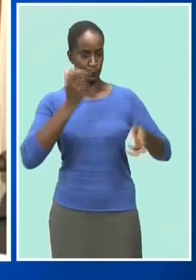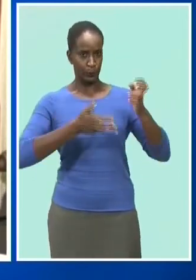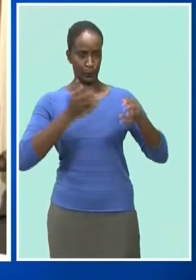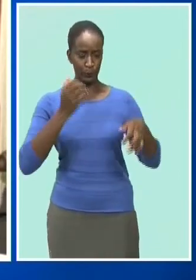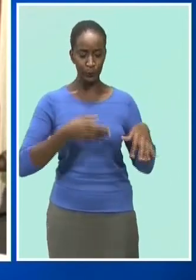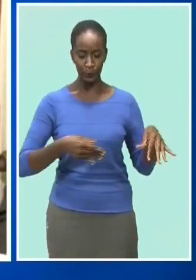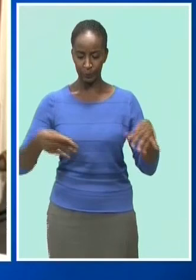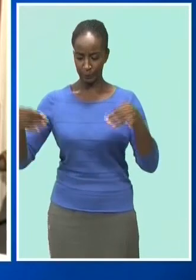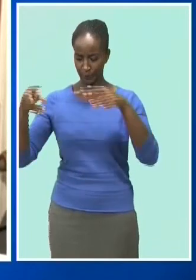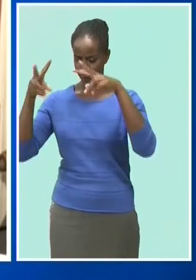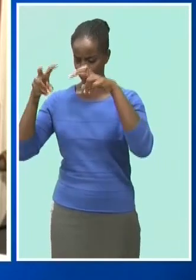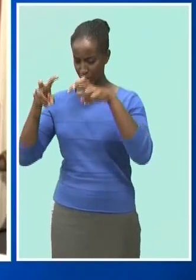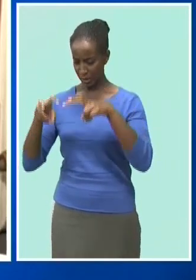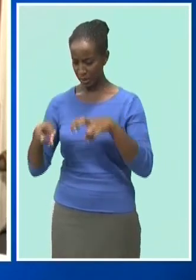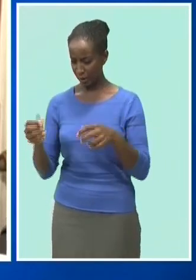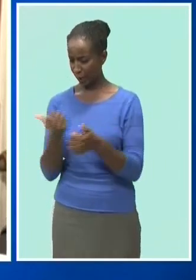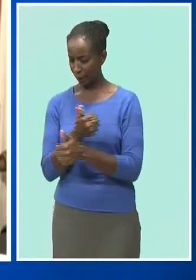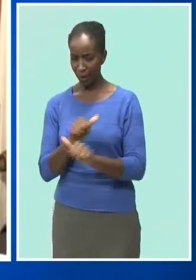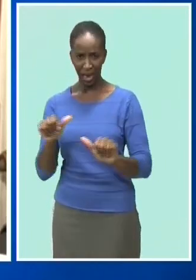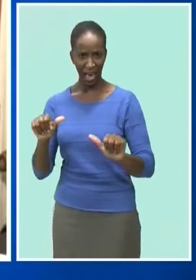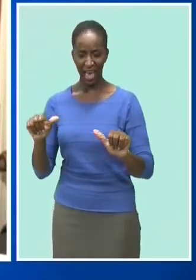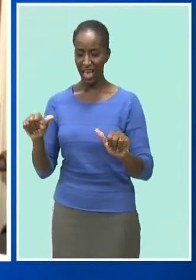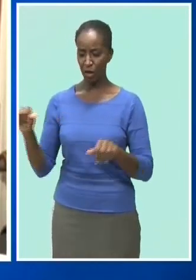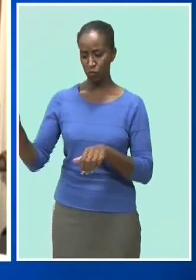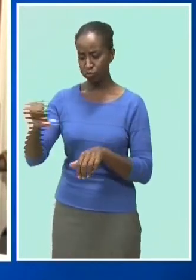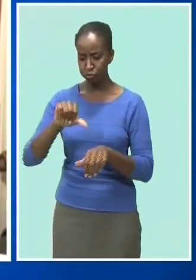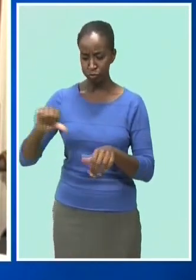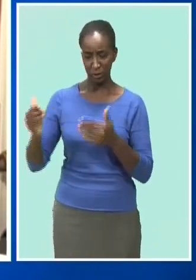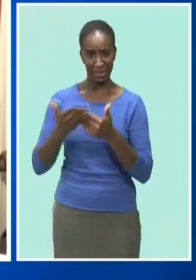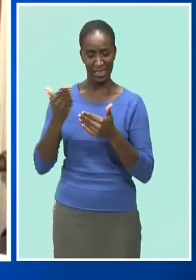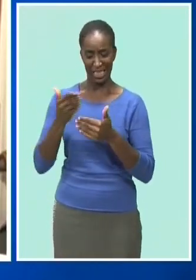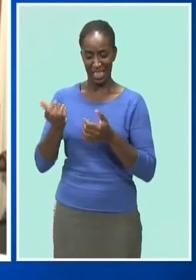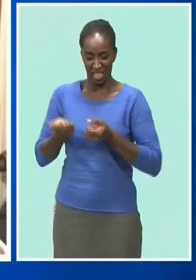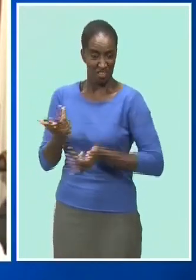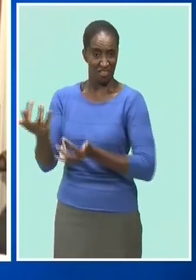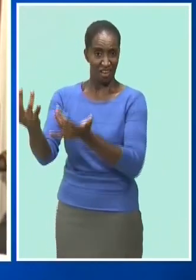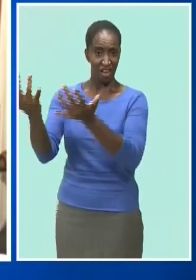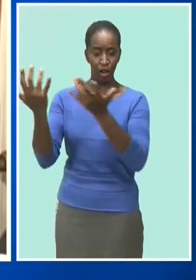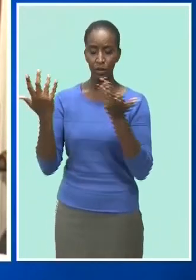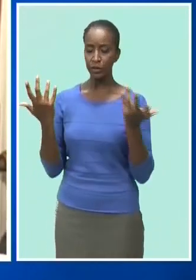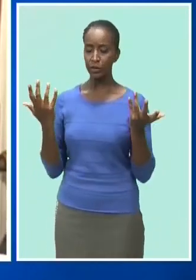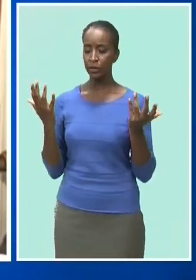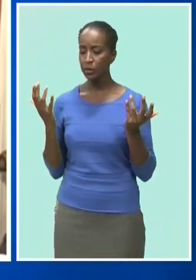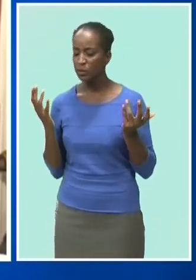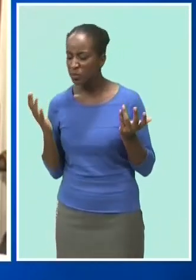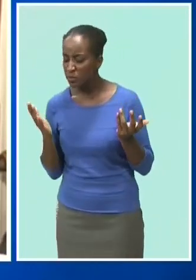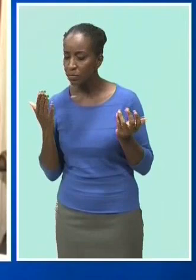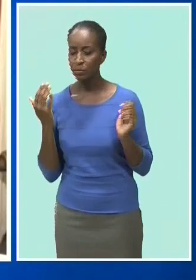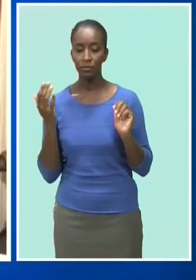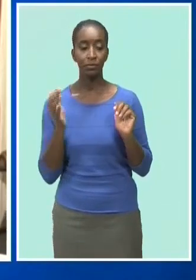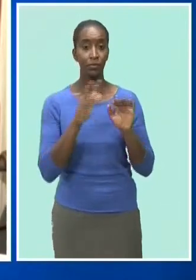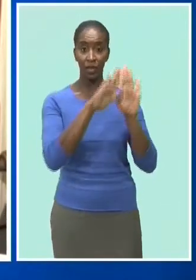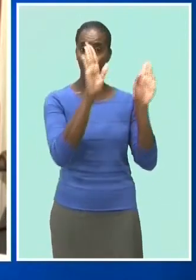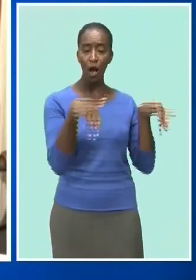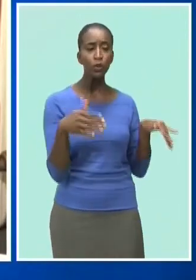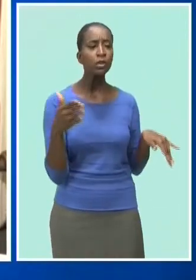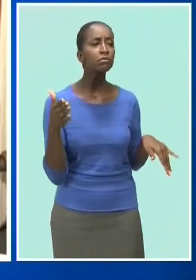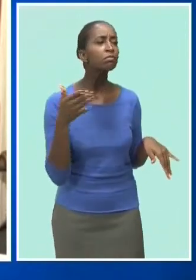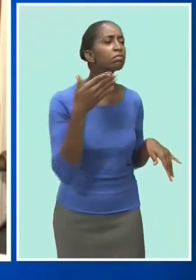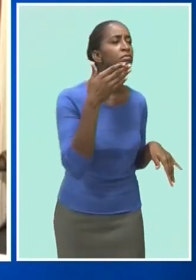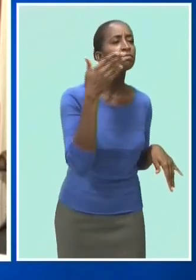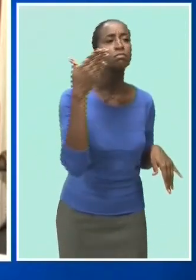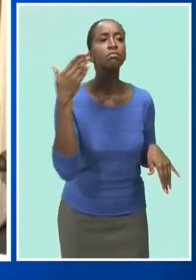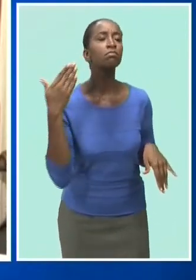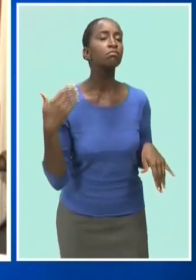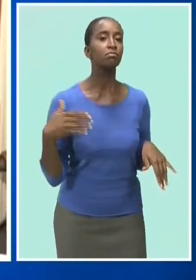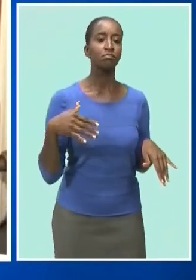accelerant. The scenes of crime officers indicated that there was no smell of accelerant in the house or on the clothing of the